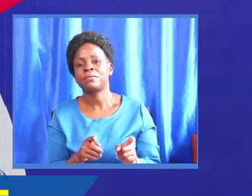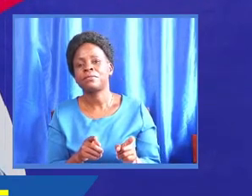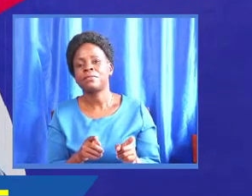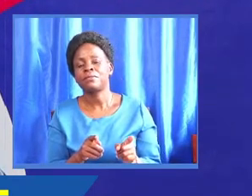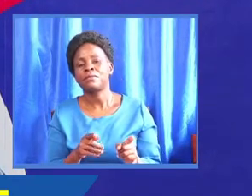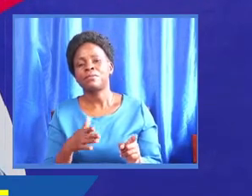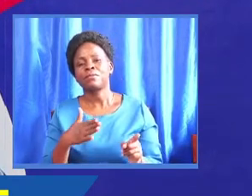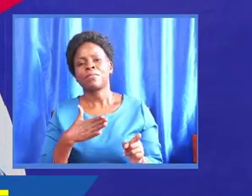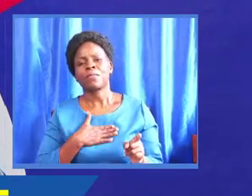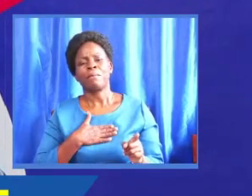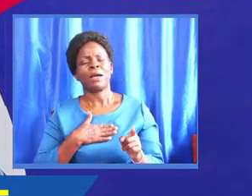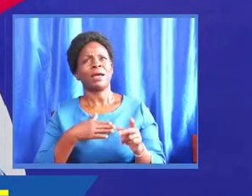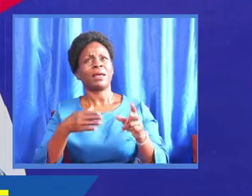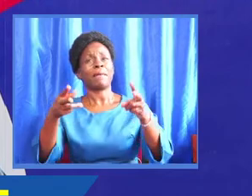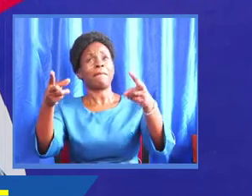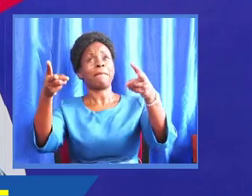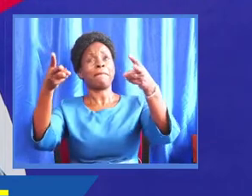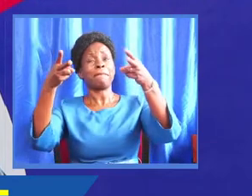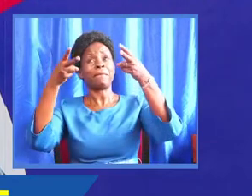my perspective